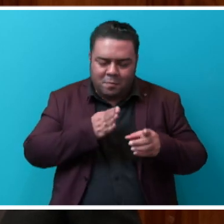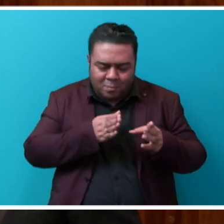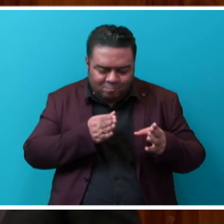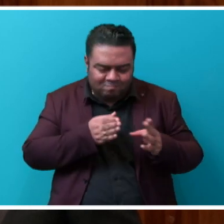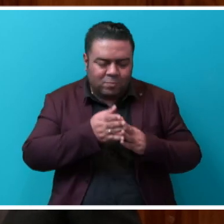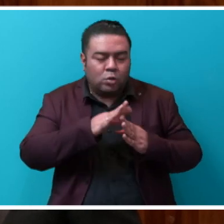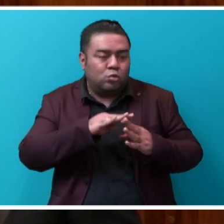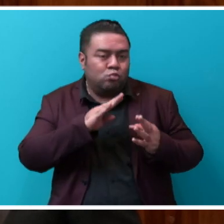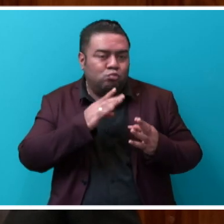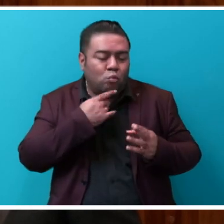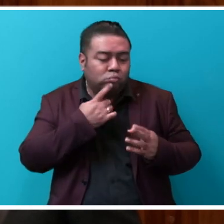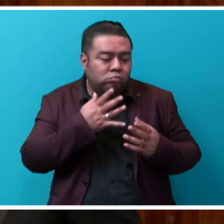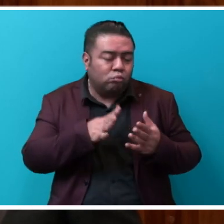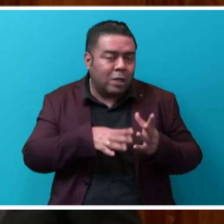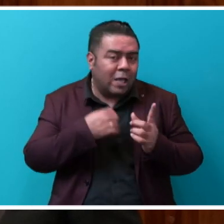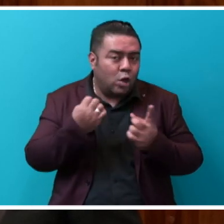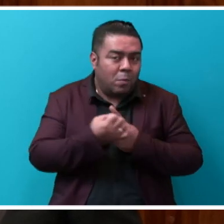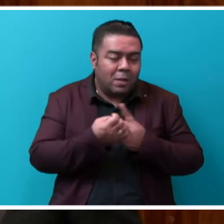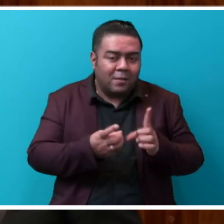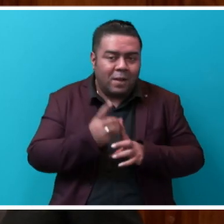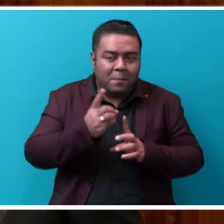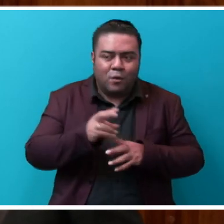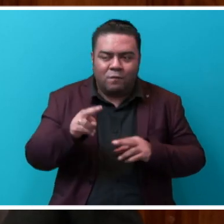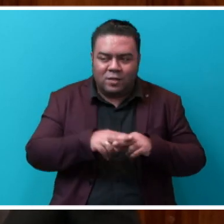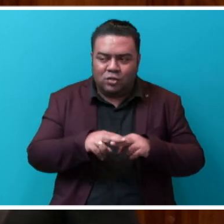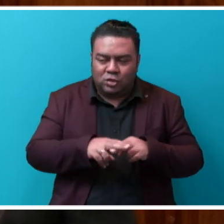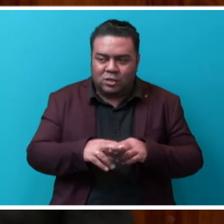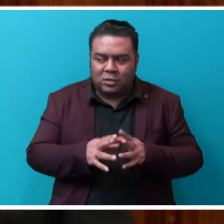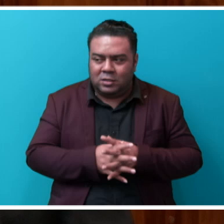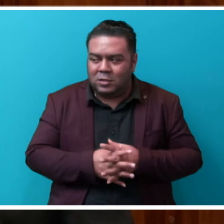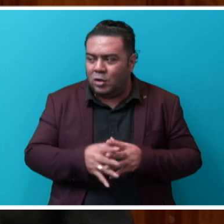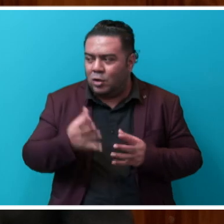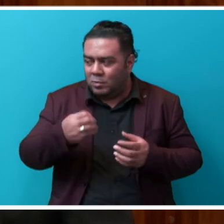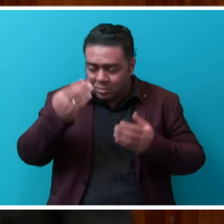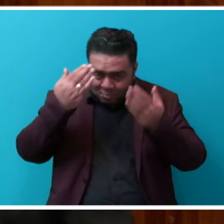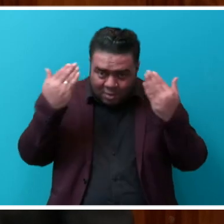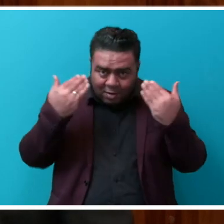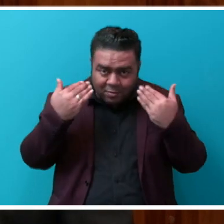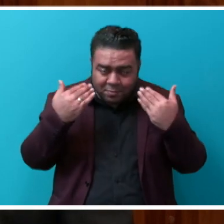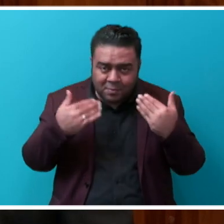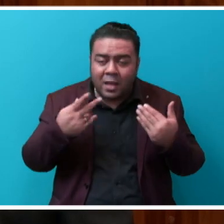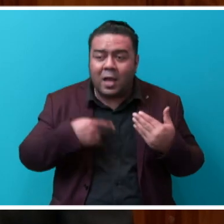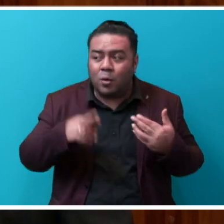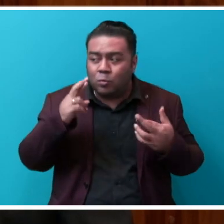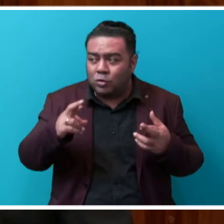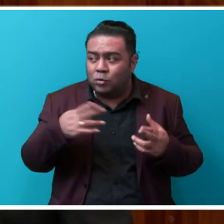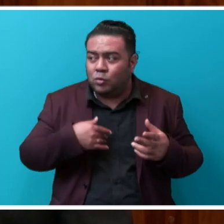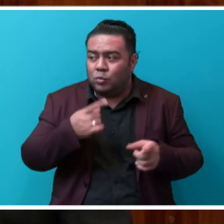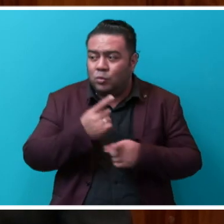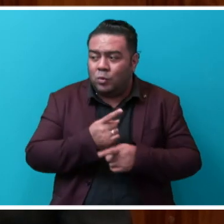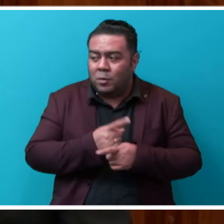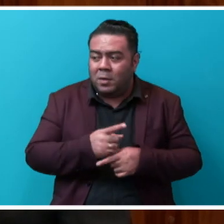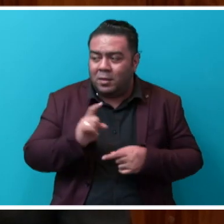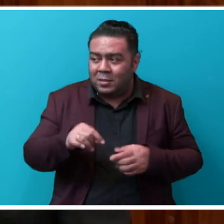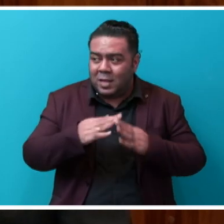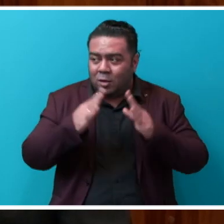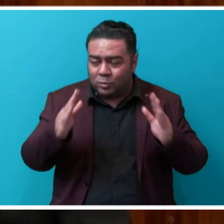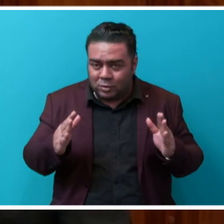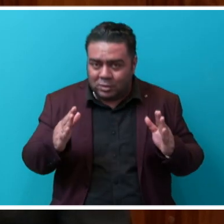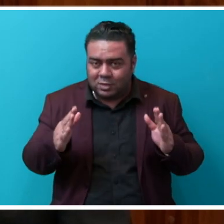the economic development of Fiji. Honorable Speaker, I wish to highlight in this House some